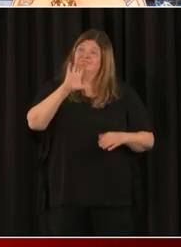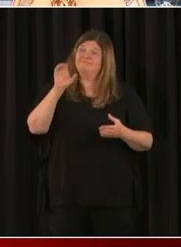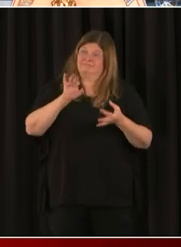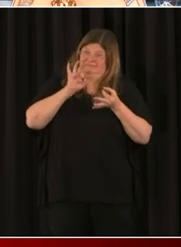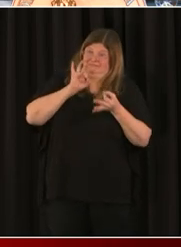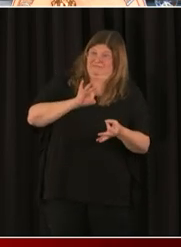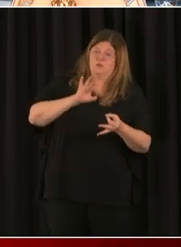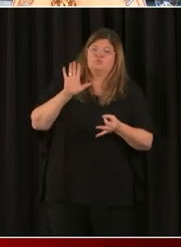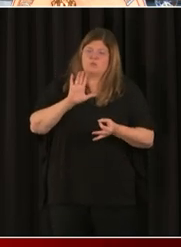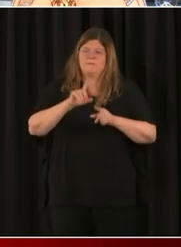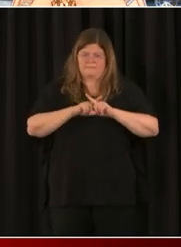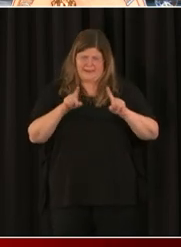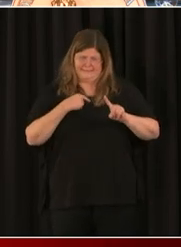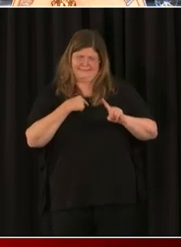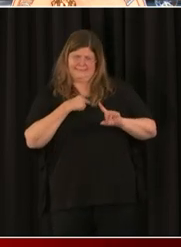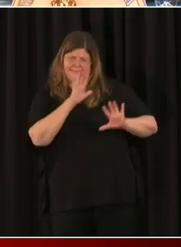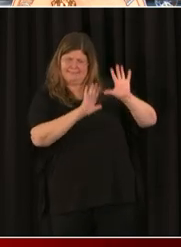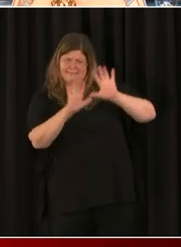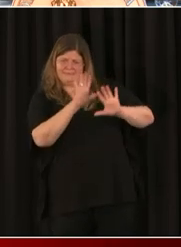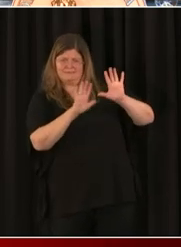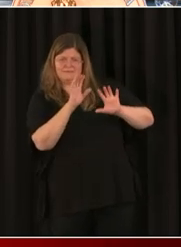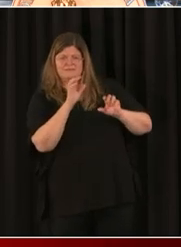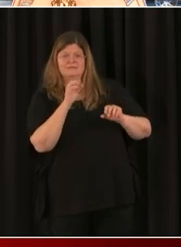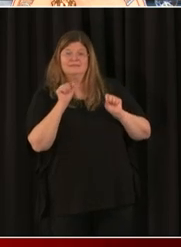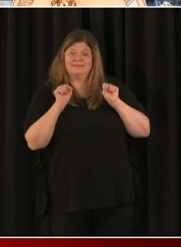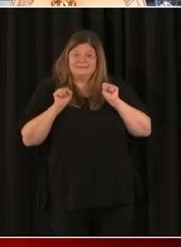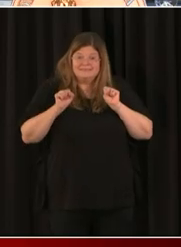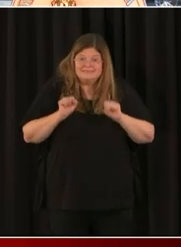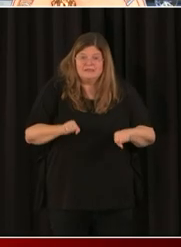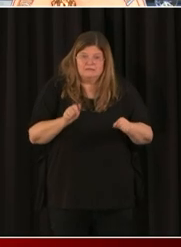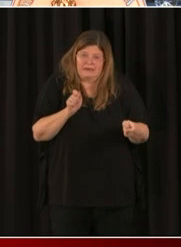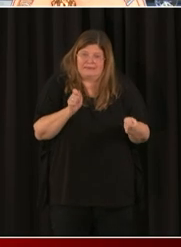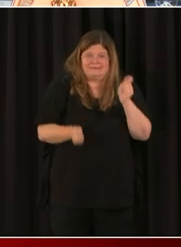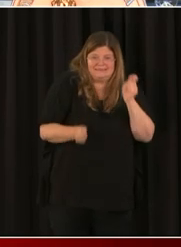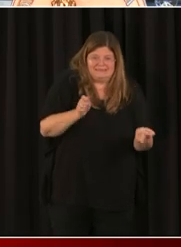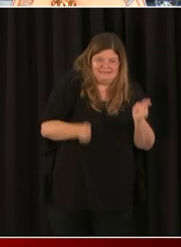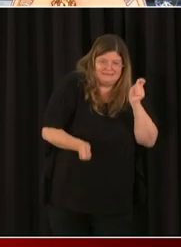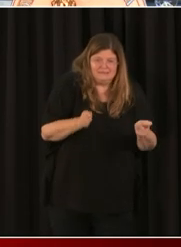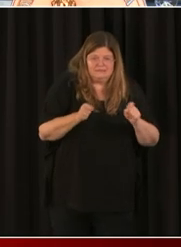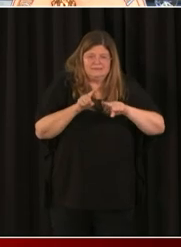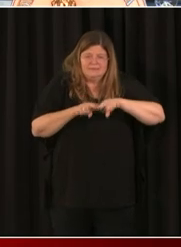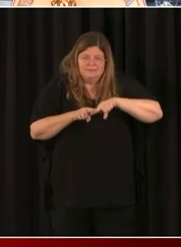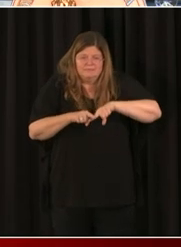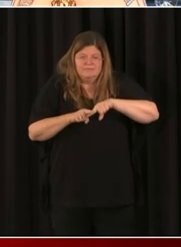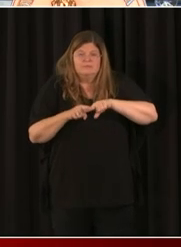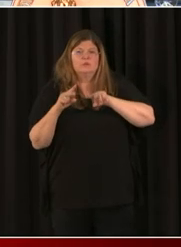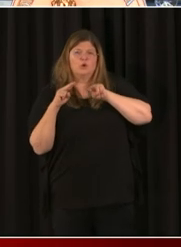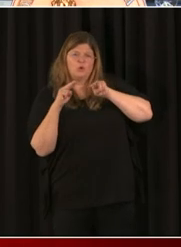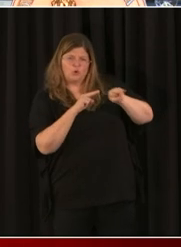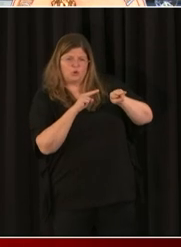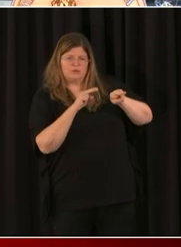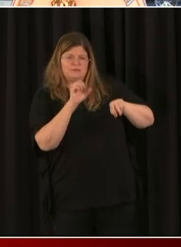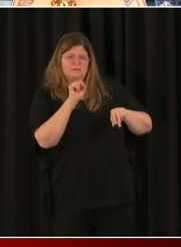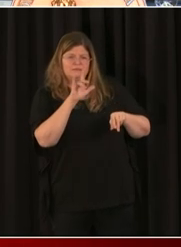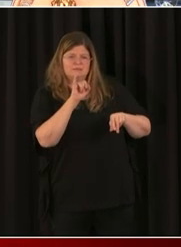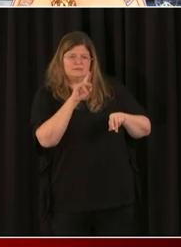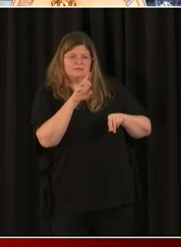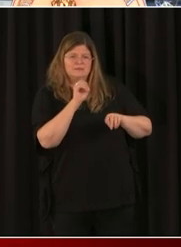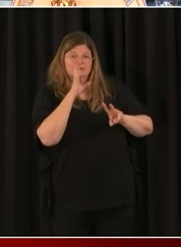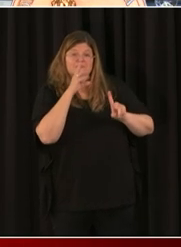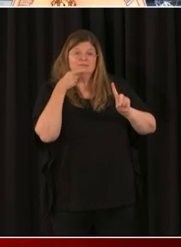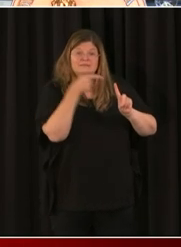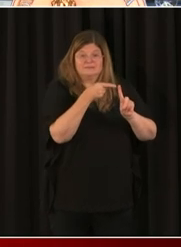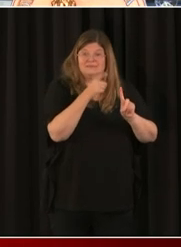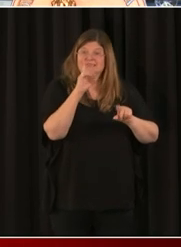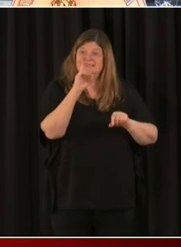subject to change, both earlier and later. So these are the targets that DC Health is setting up right now.